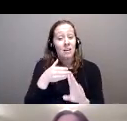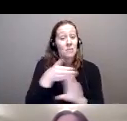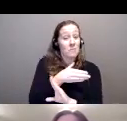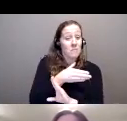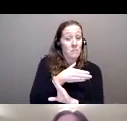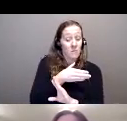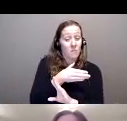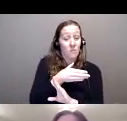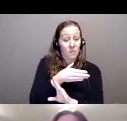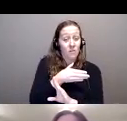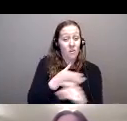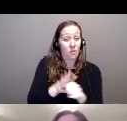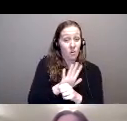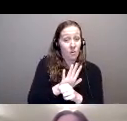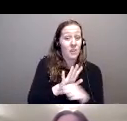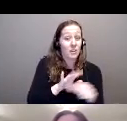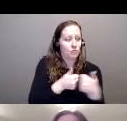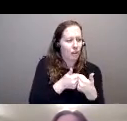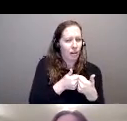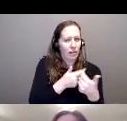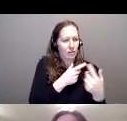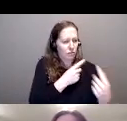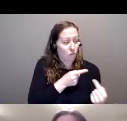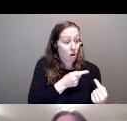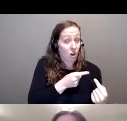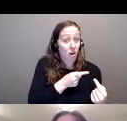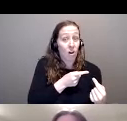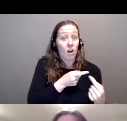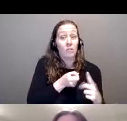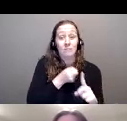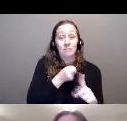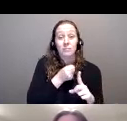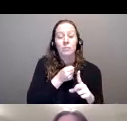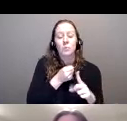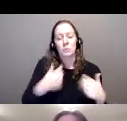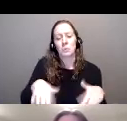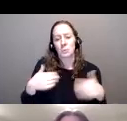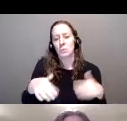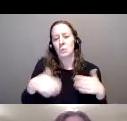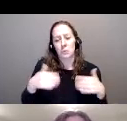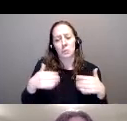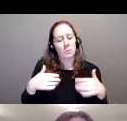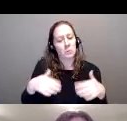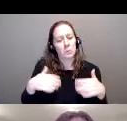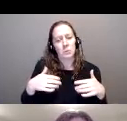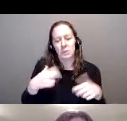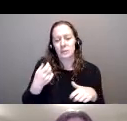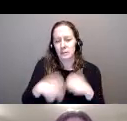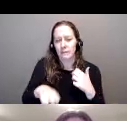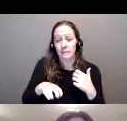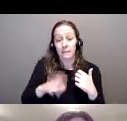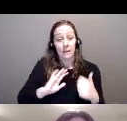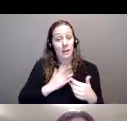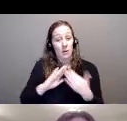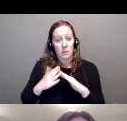before COVID and the pandemic. And certainly it has been a challenging time, and we've seen that in our